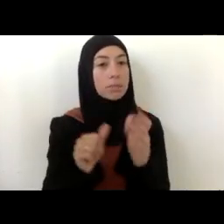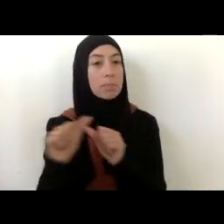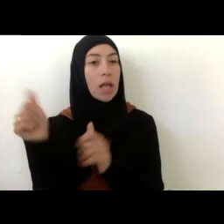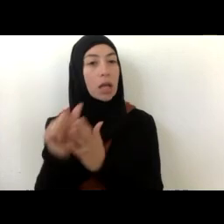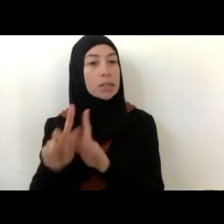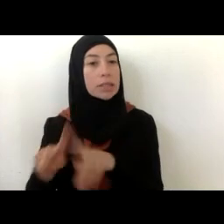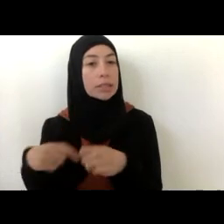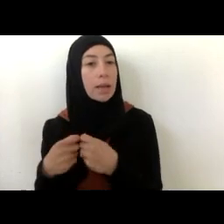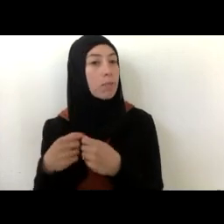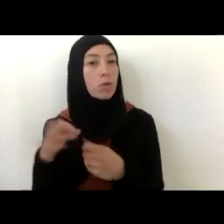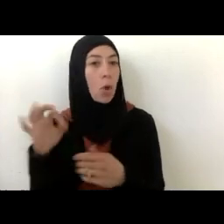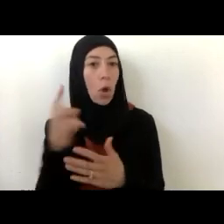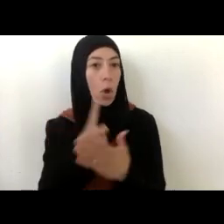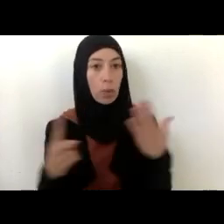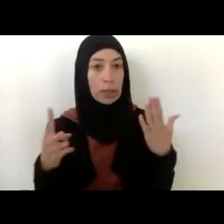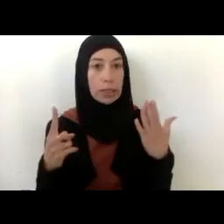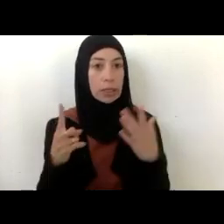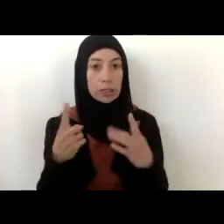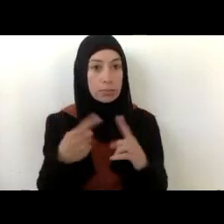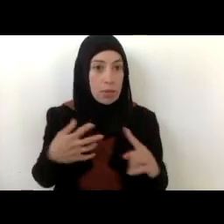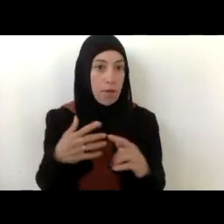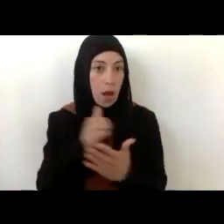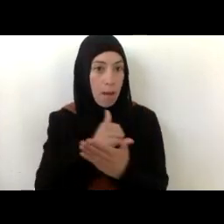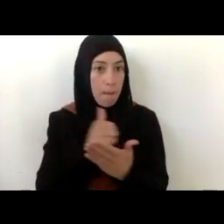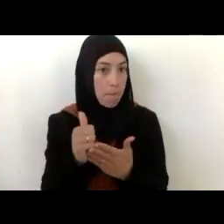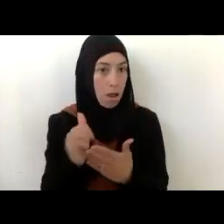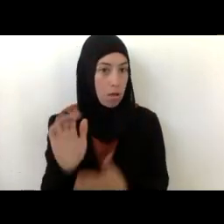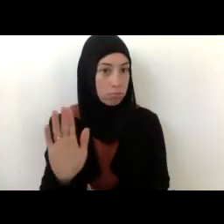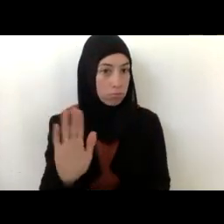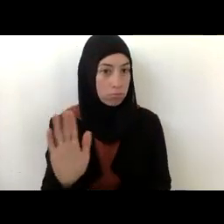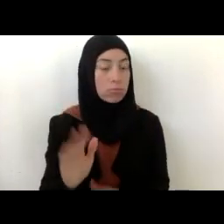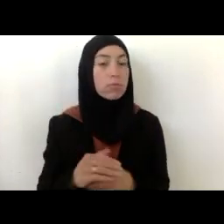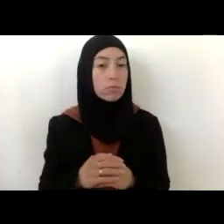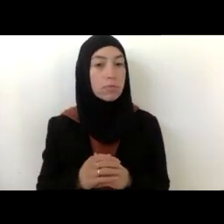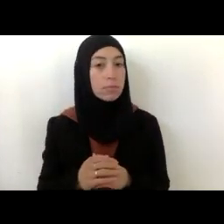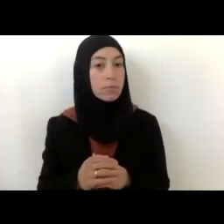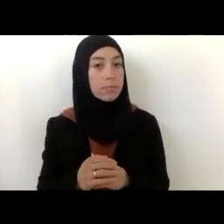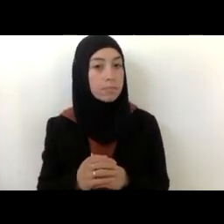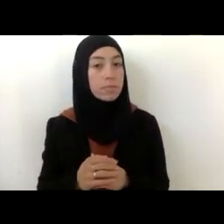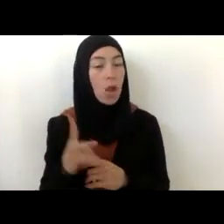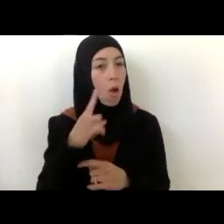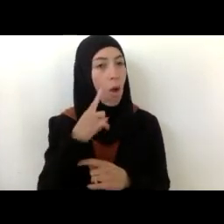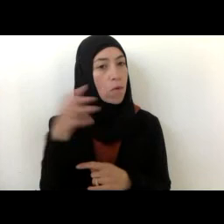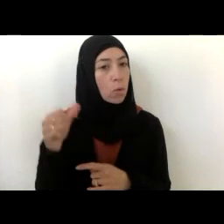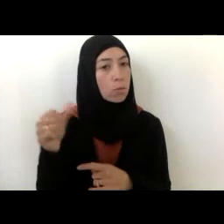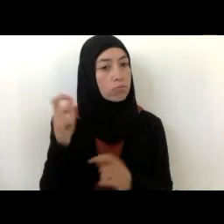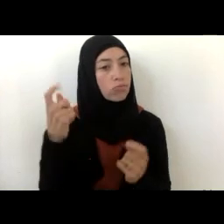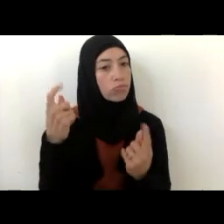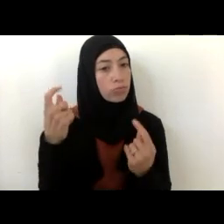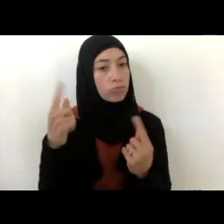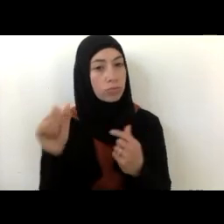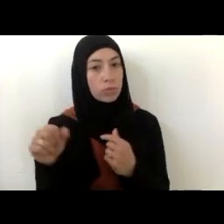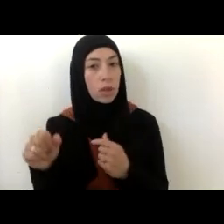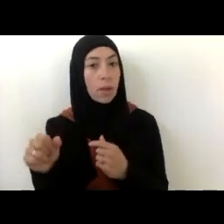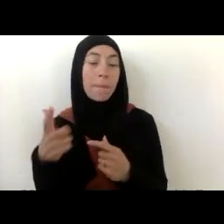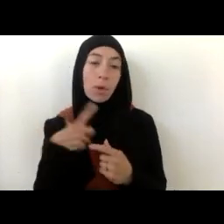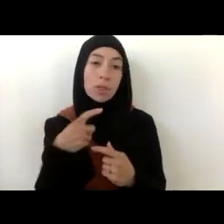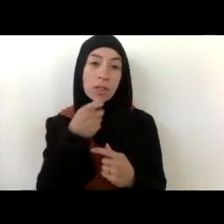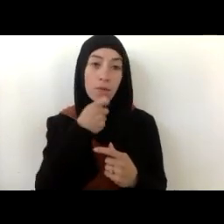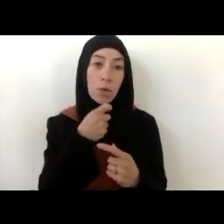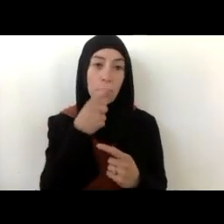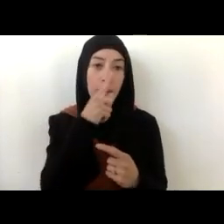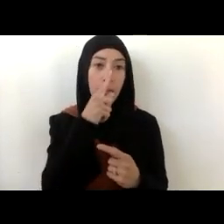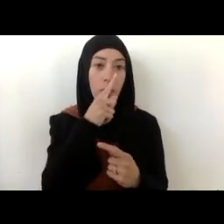make sure we get a certain number. Yeah, does that make true. sense? But the Sure priority does. is to get quite a few people going into